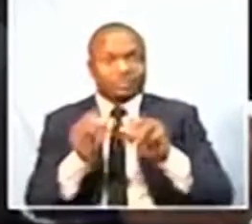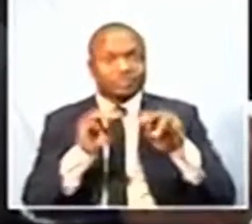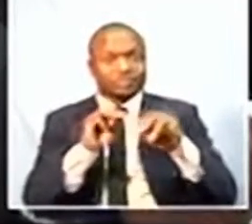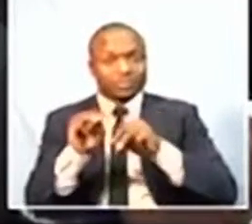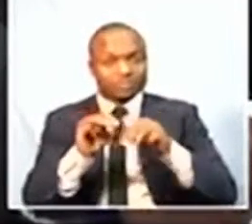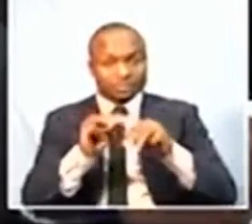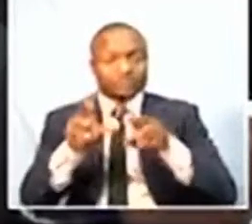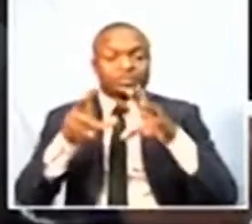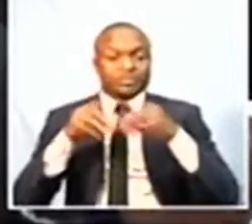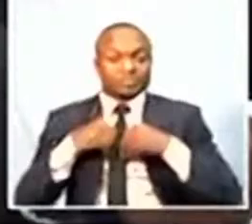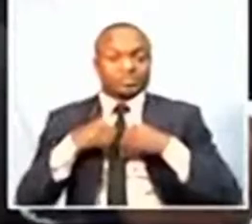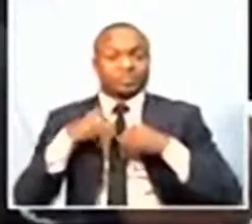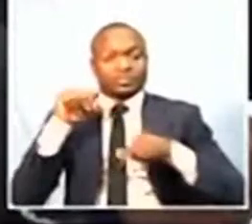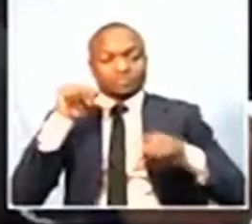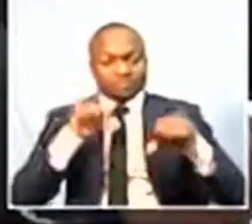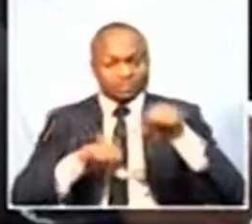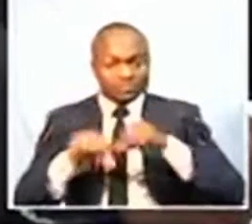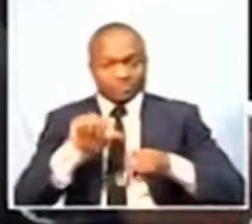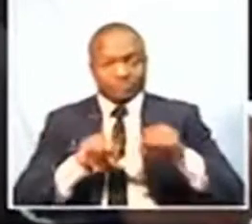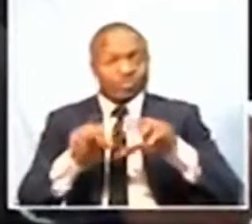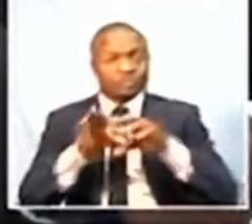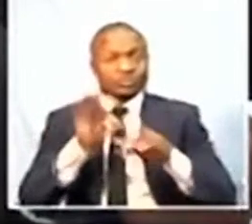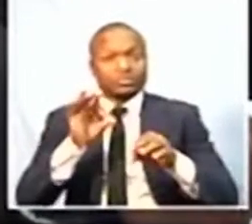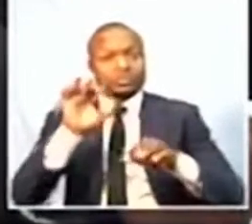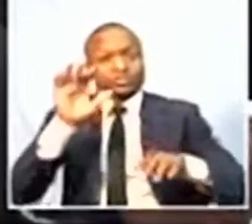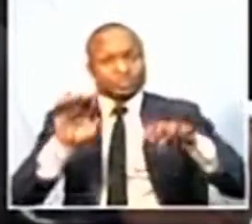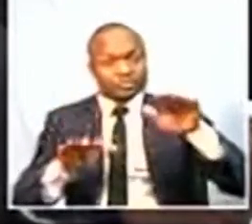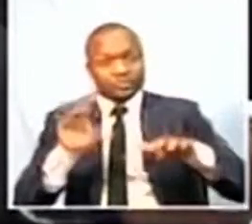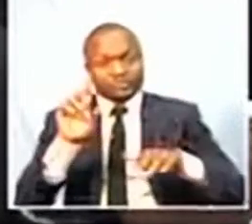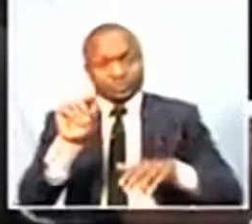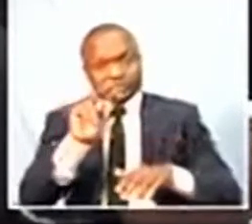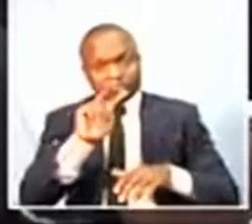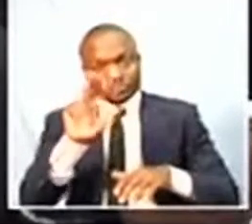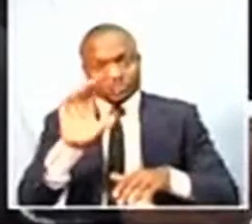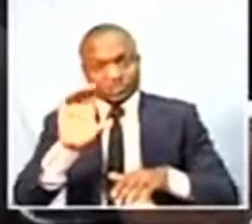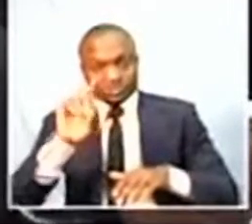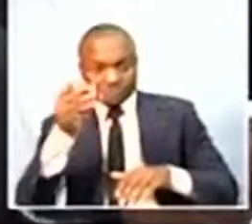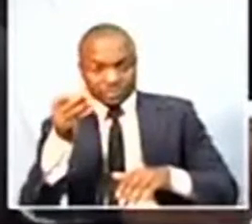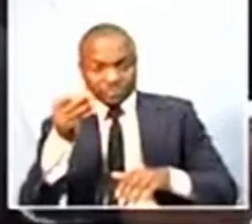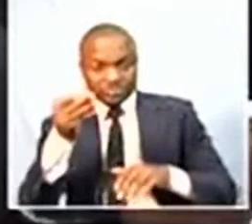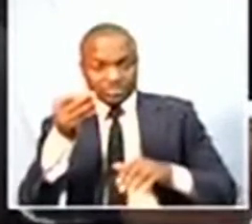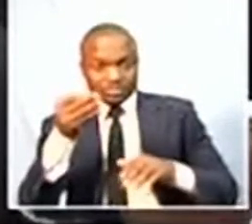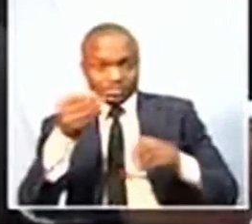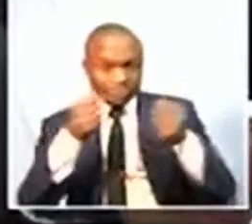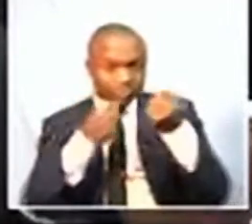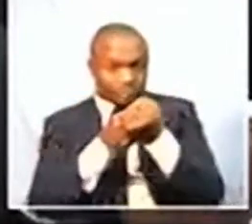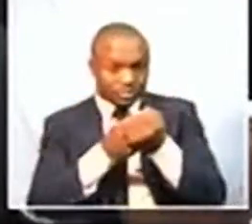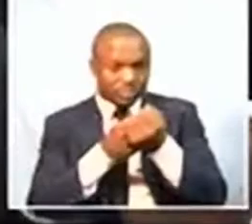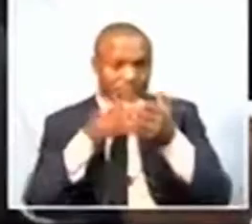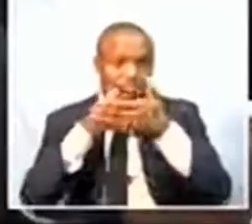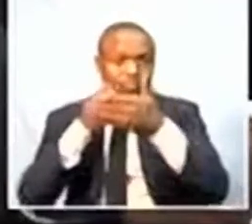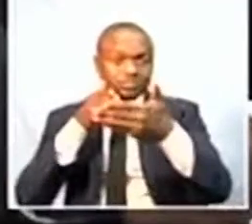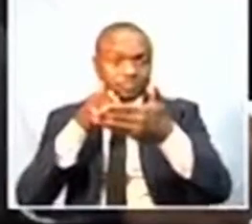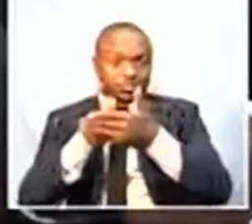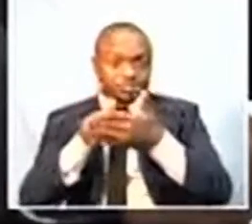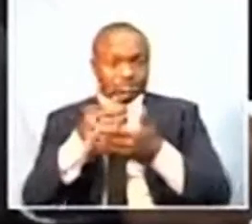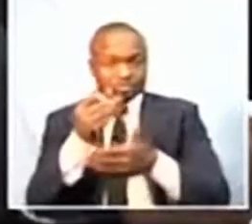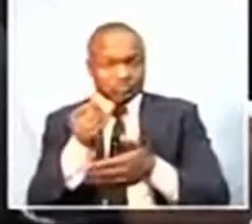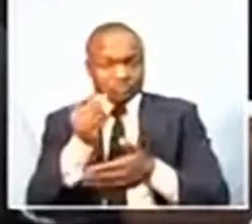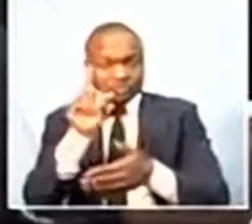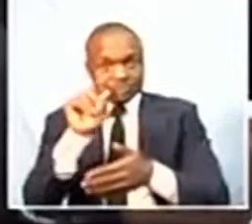management acknowledges the auditor's findings in that the balance of the 2023 CDF funding against expenditure relates to